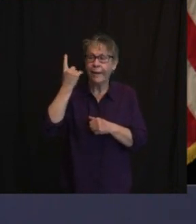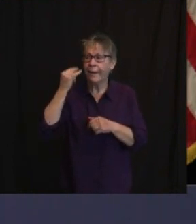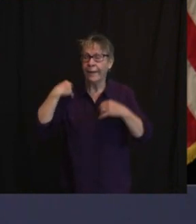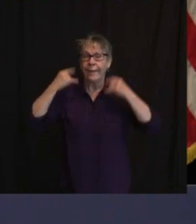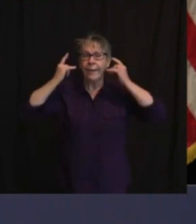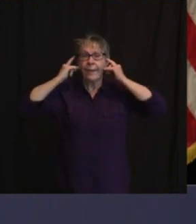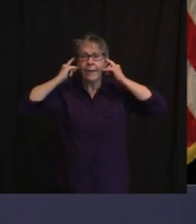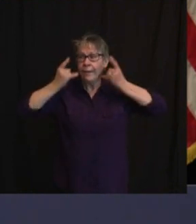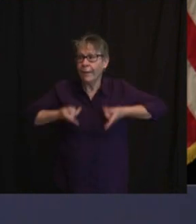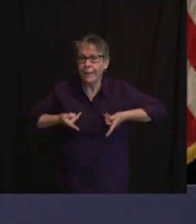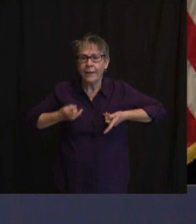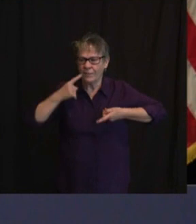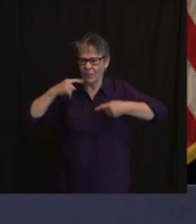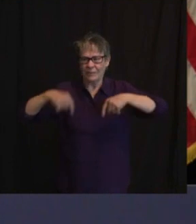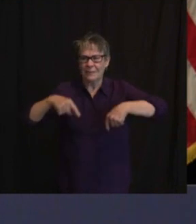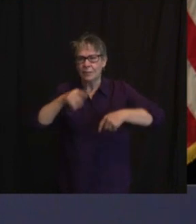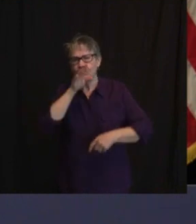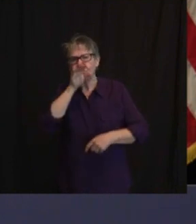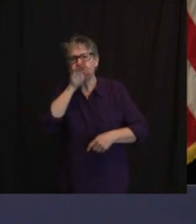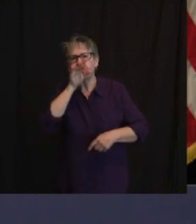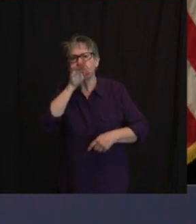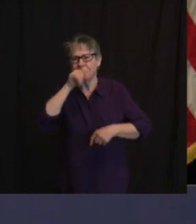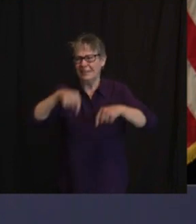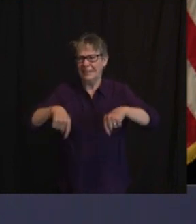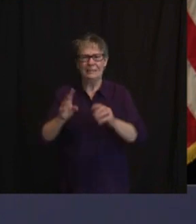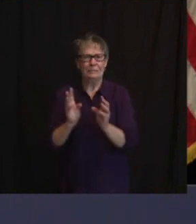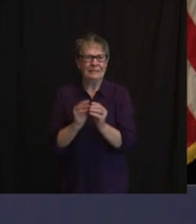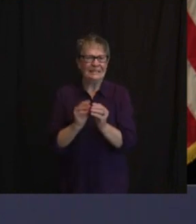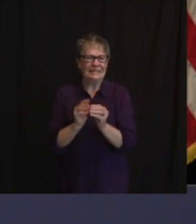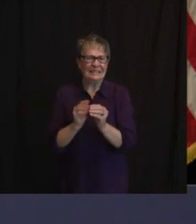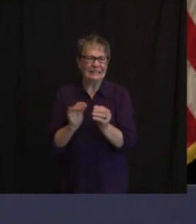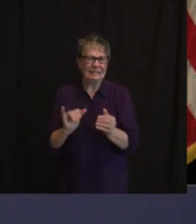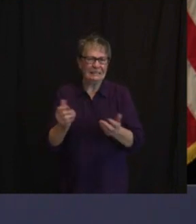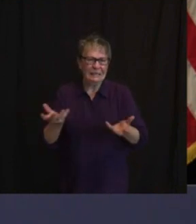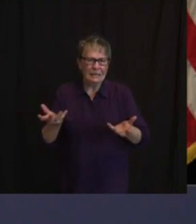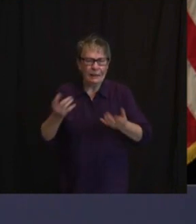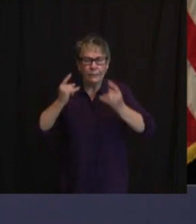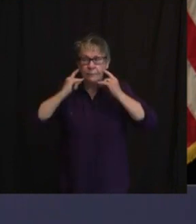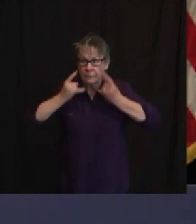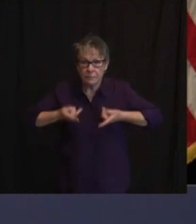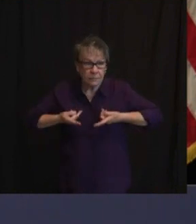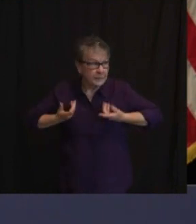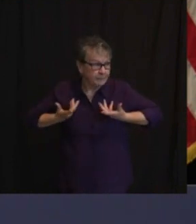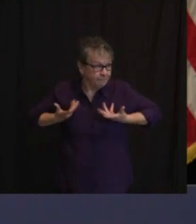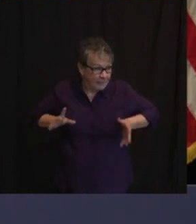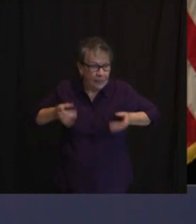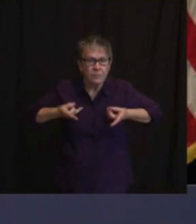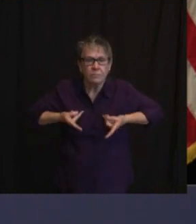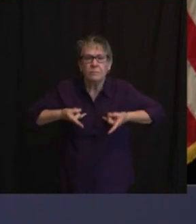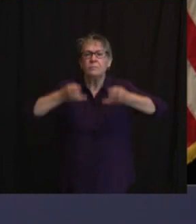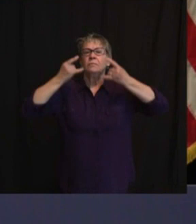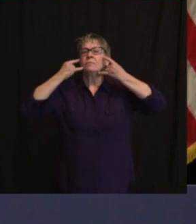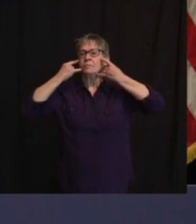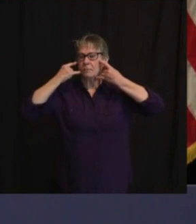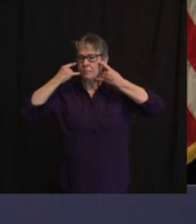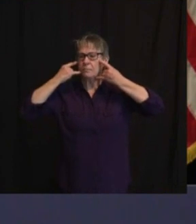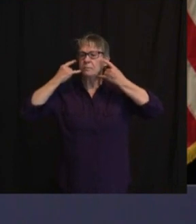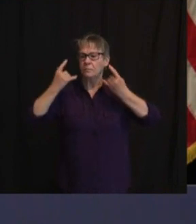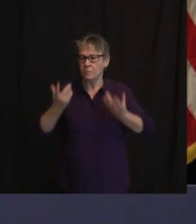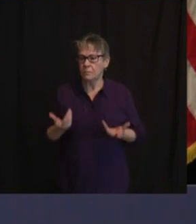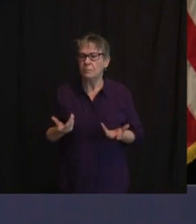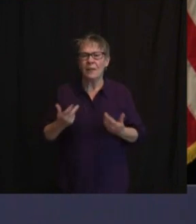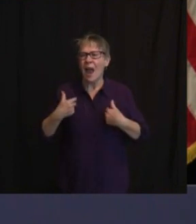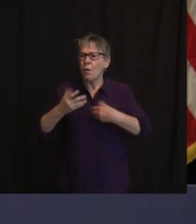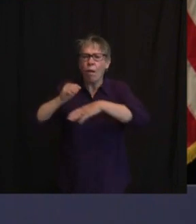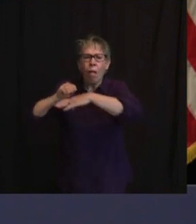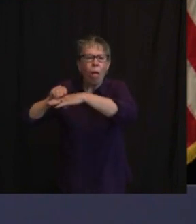you in harm's way. So first of all, let me just say this, that in a supermarket right now, they have to be wearing the mask. That has to